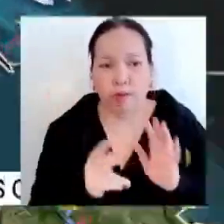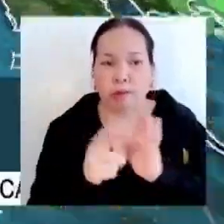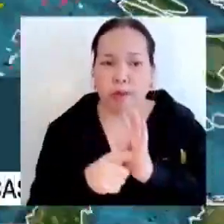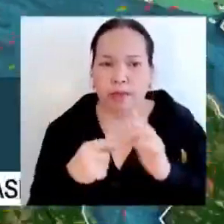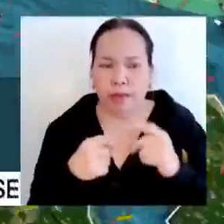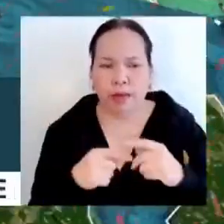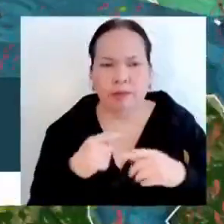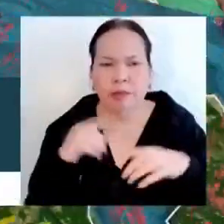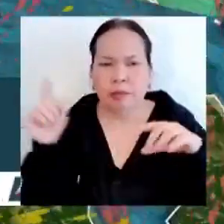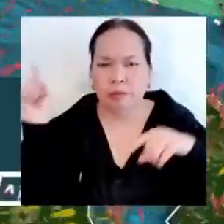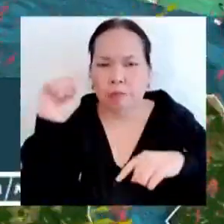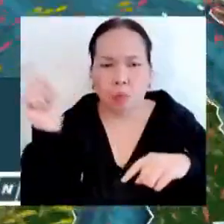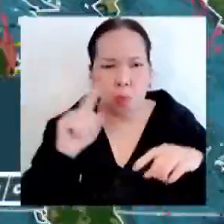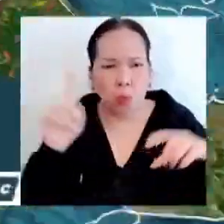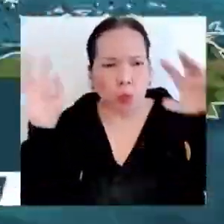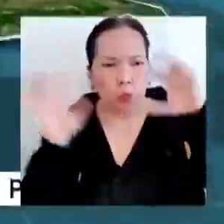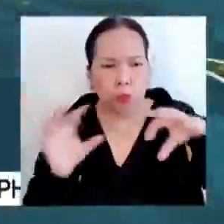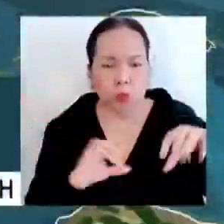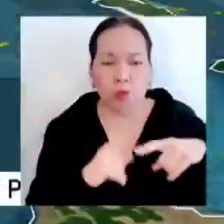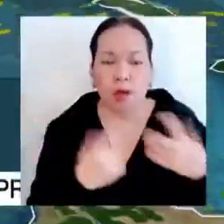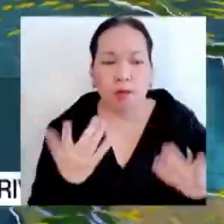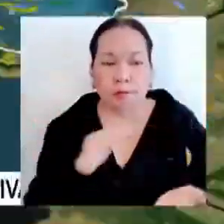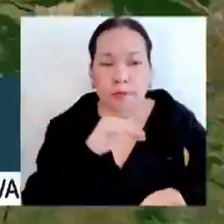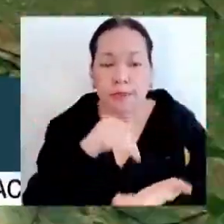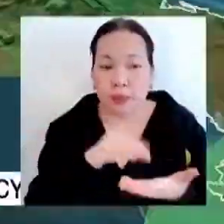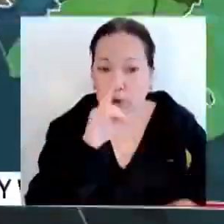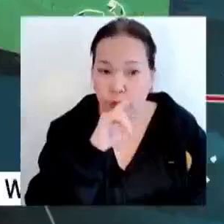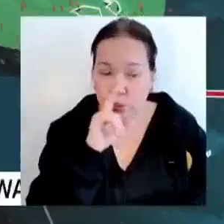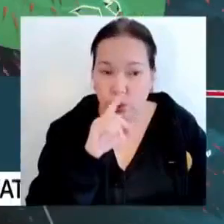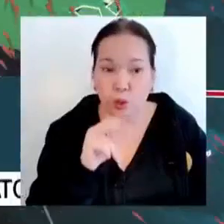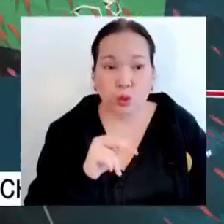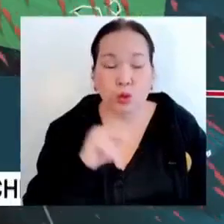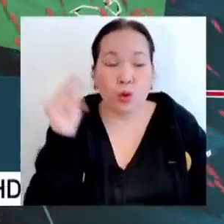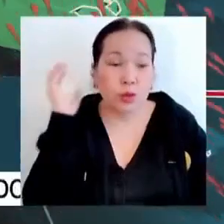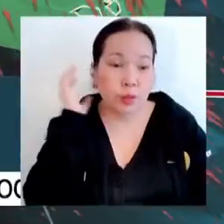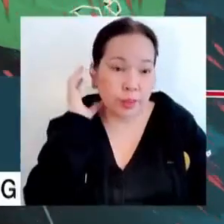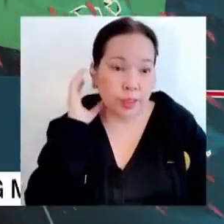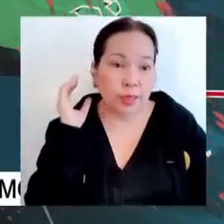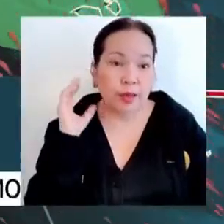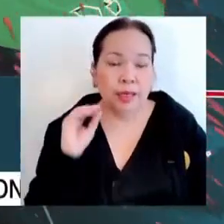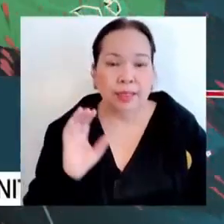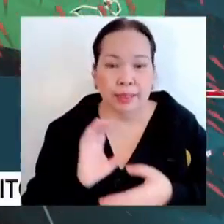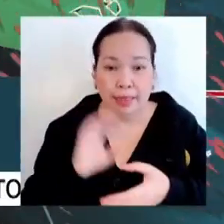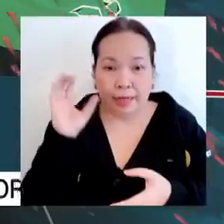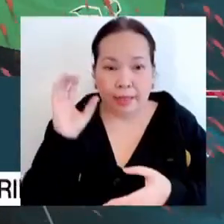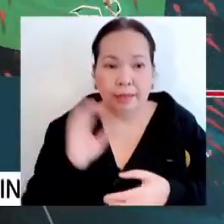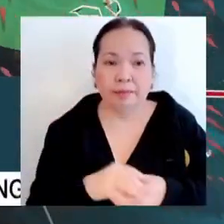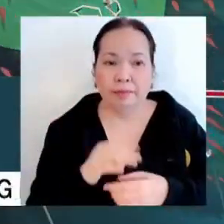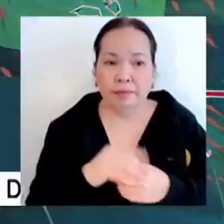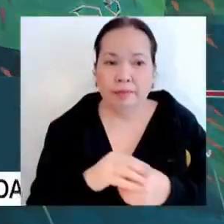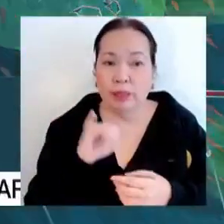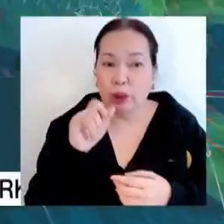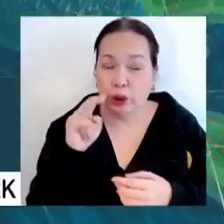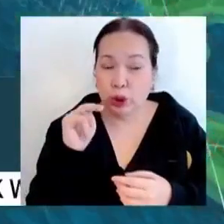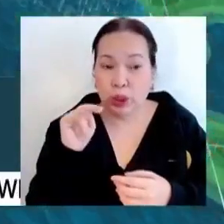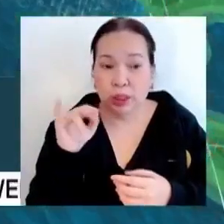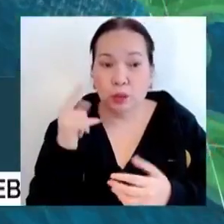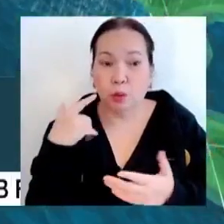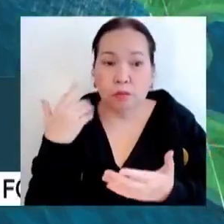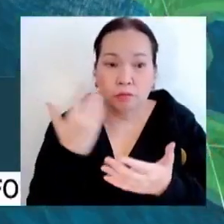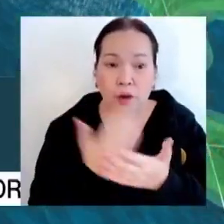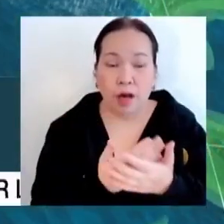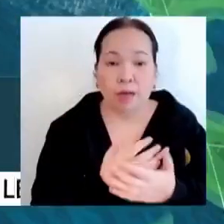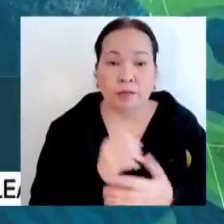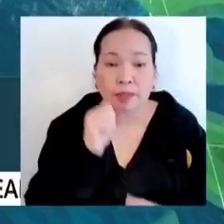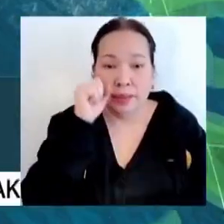intense thunderstorms over other parts of central Luzon, northern Mindanao, and Caraga. Jenny is forecast to make landfall over southern Taiwan